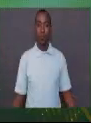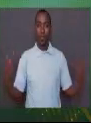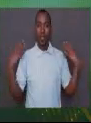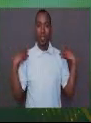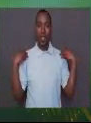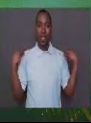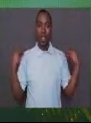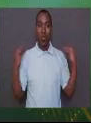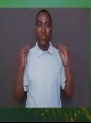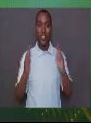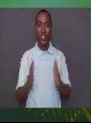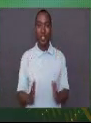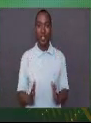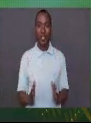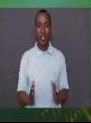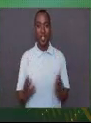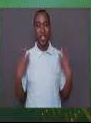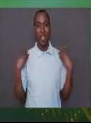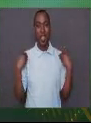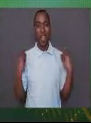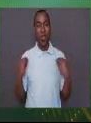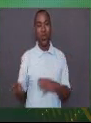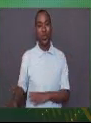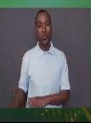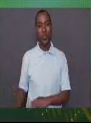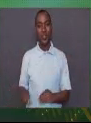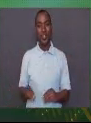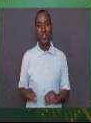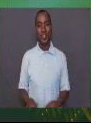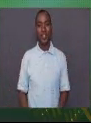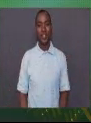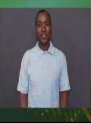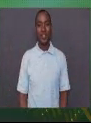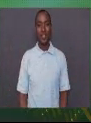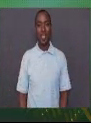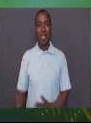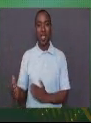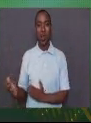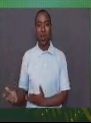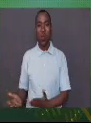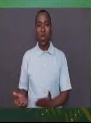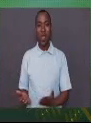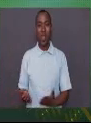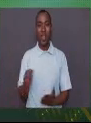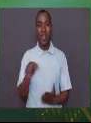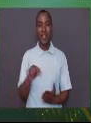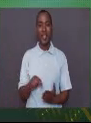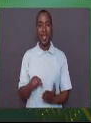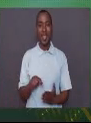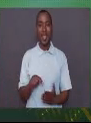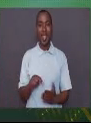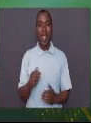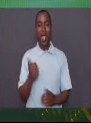Hello, teacher. Hello, students. Welcome to the beginning